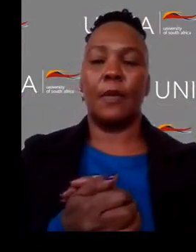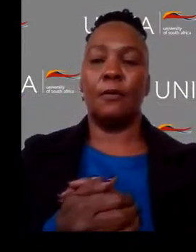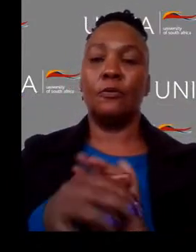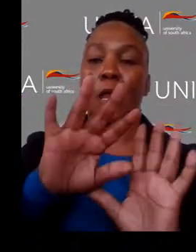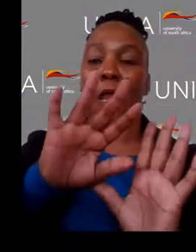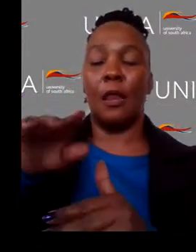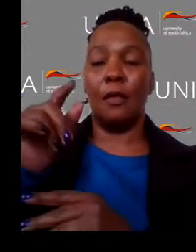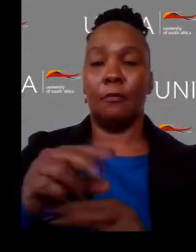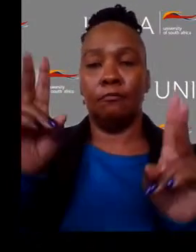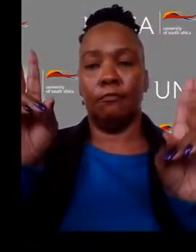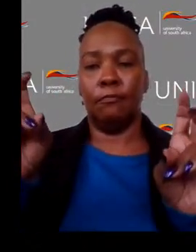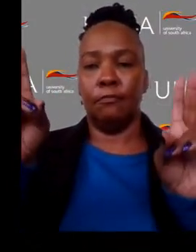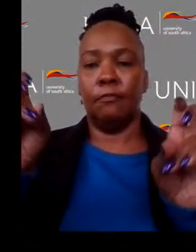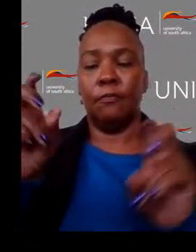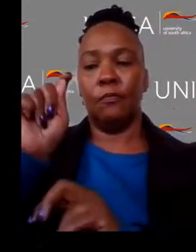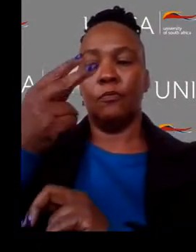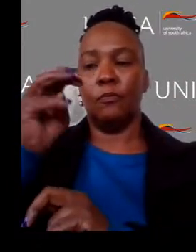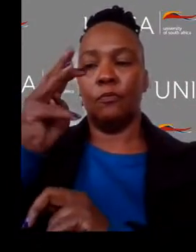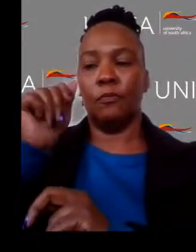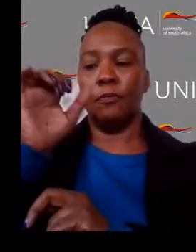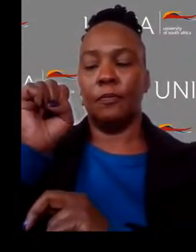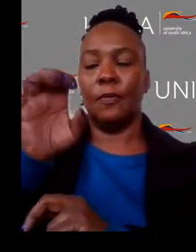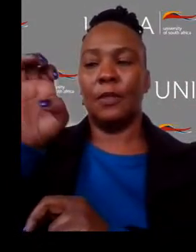quote by Thomas Edison.